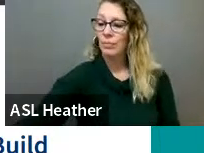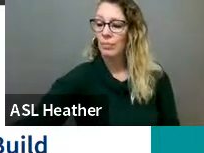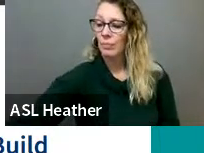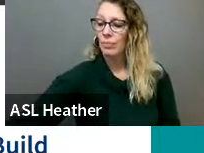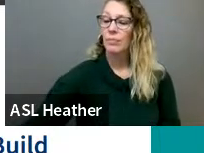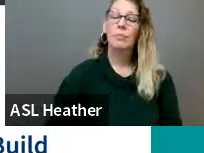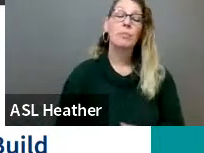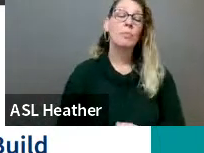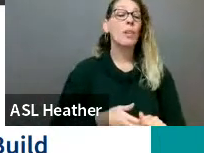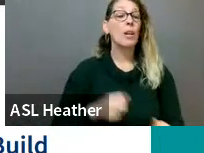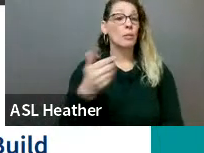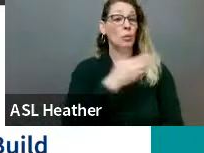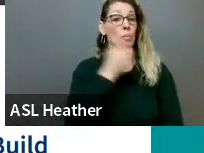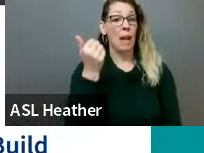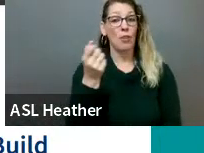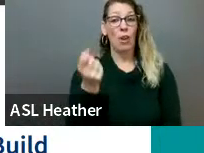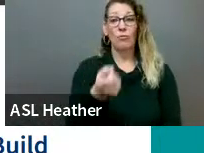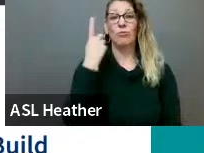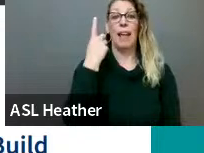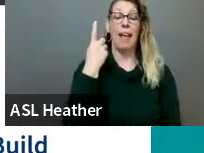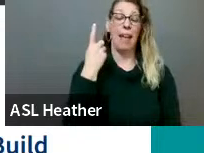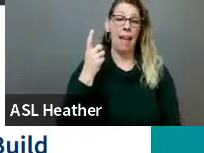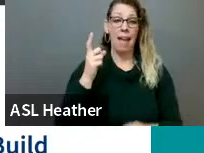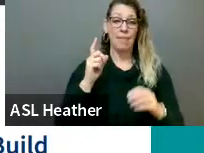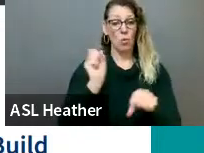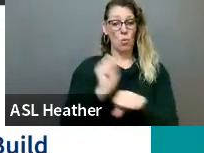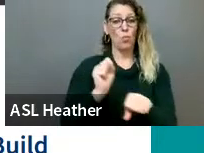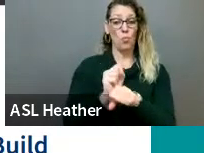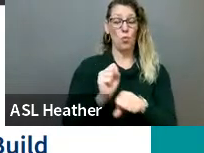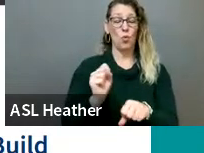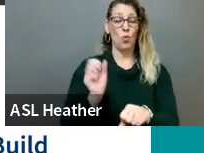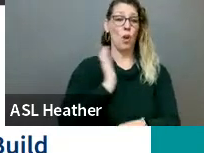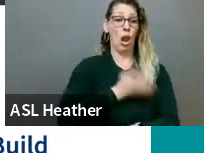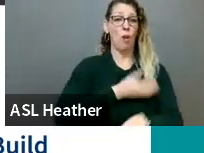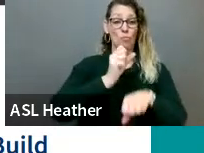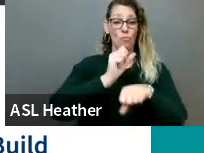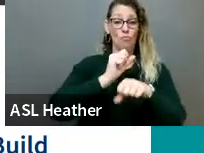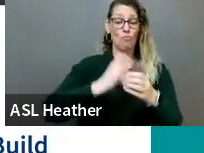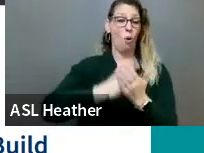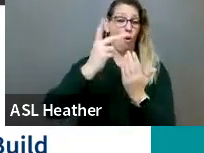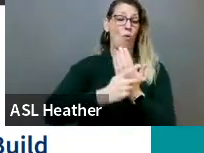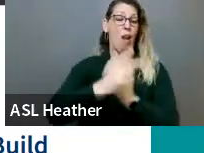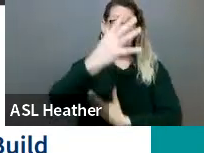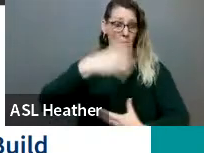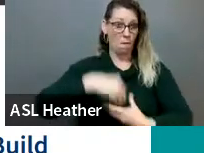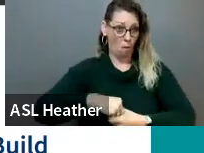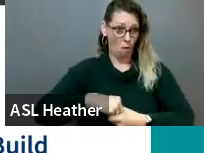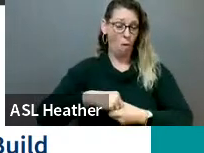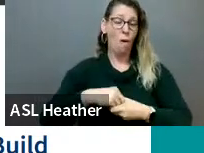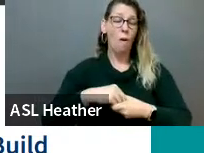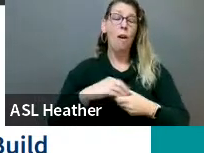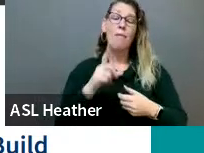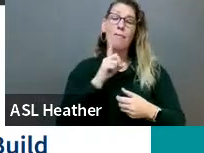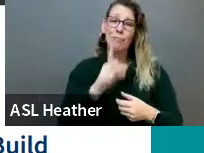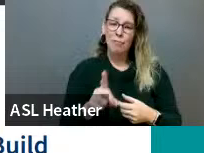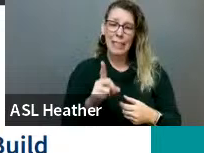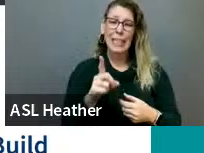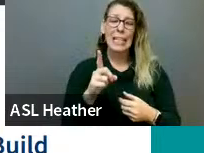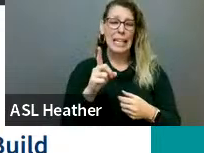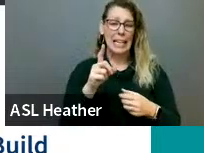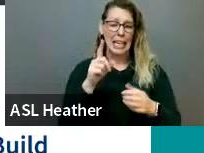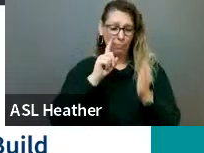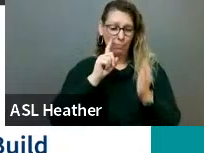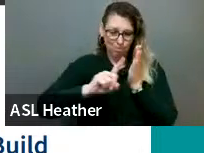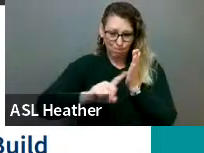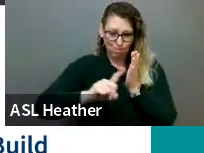better understand the work our program is engaged in, it's valuable to take a deeper look at the